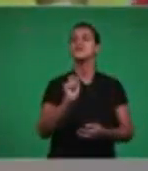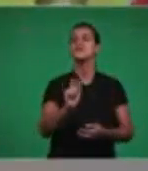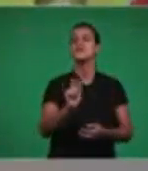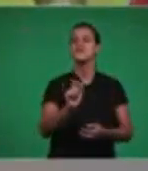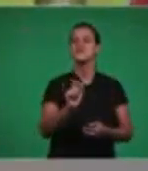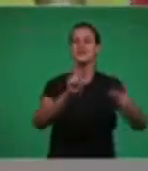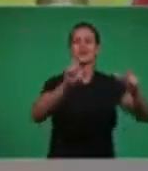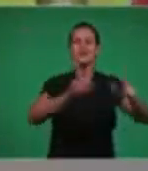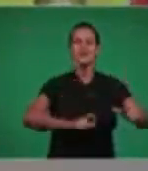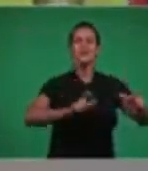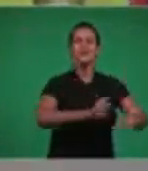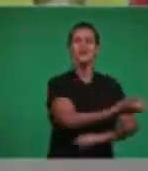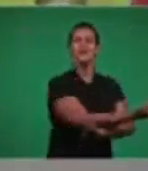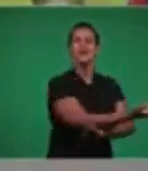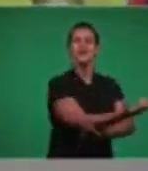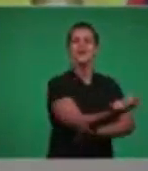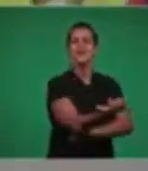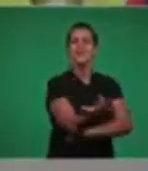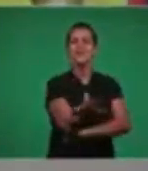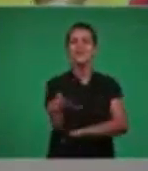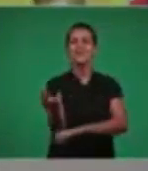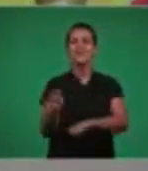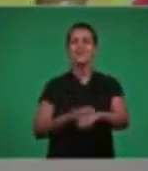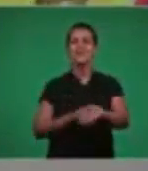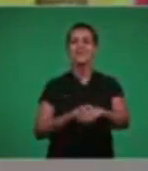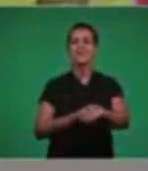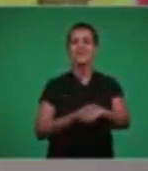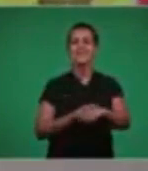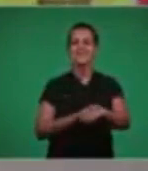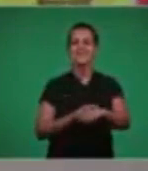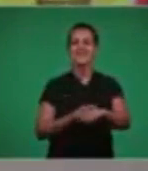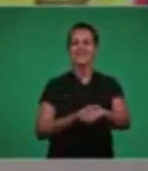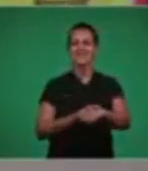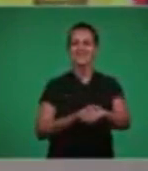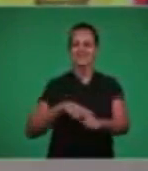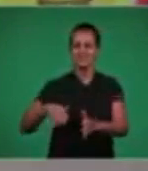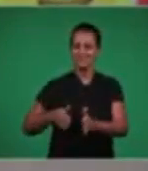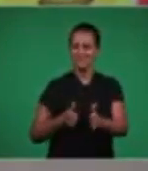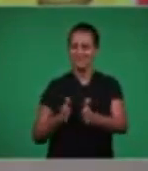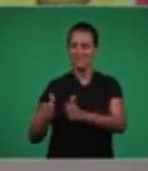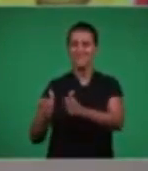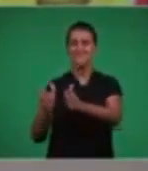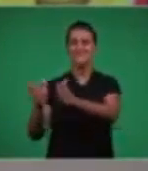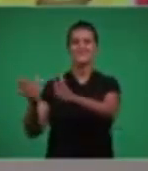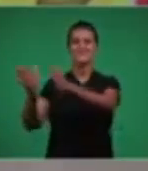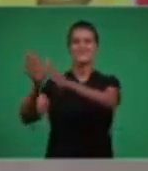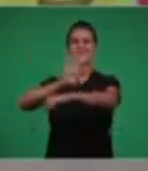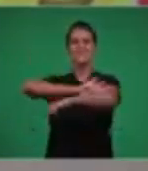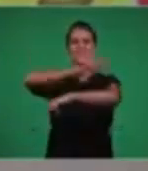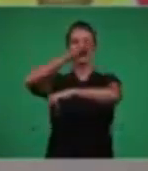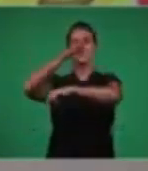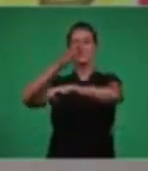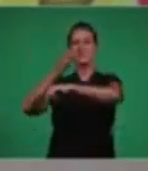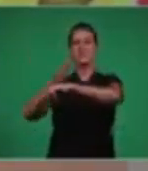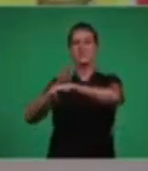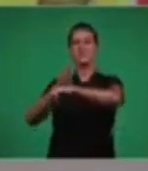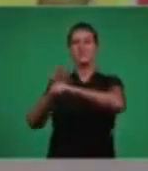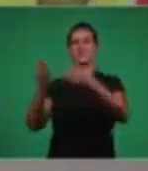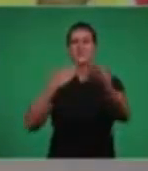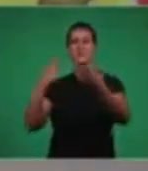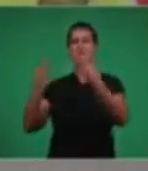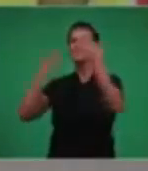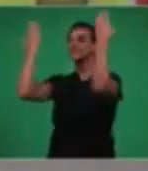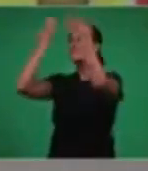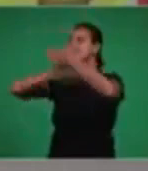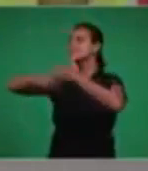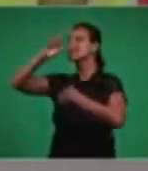us, green pastures, only one path, and the mountain where we met, when we gather to hear the word of the